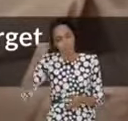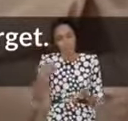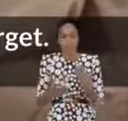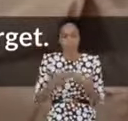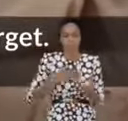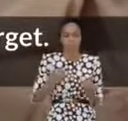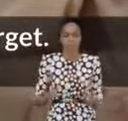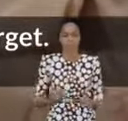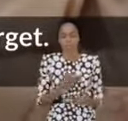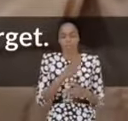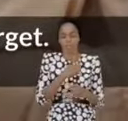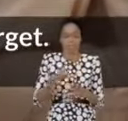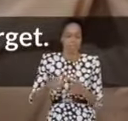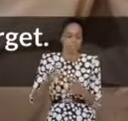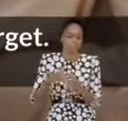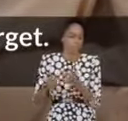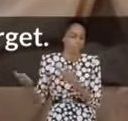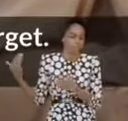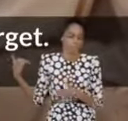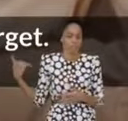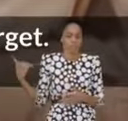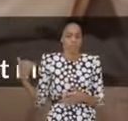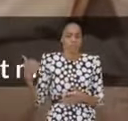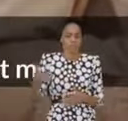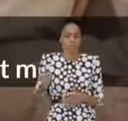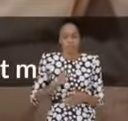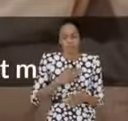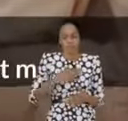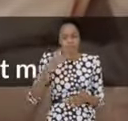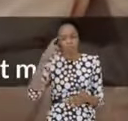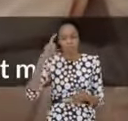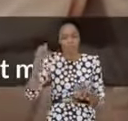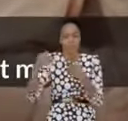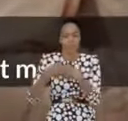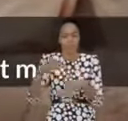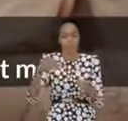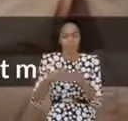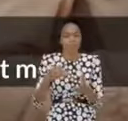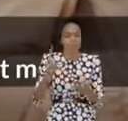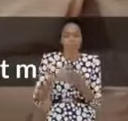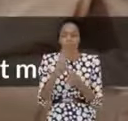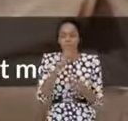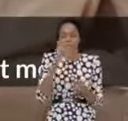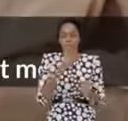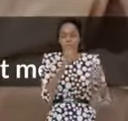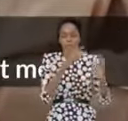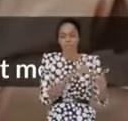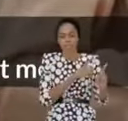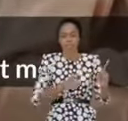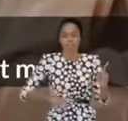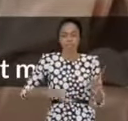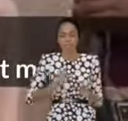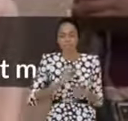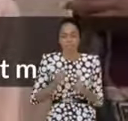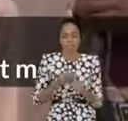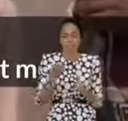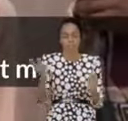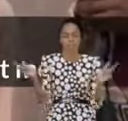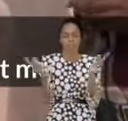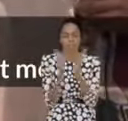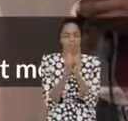forget. Though every now and then my mind goes back again to where the blessed Lord and